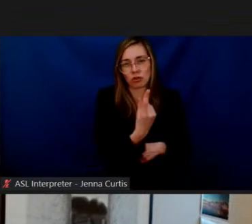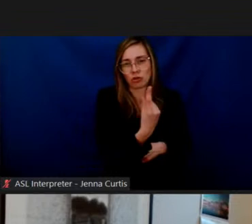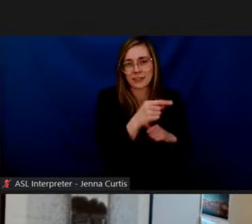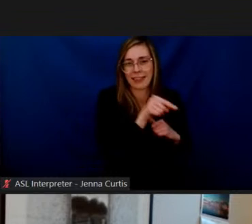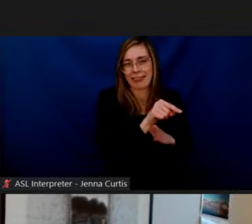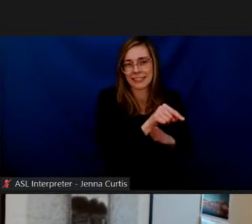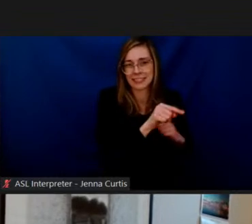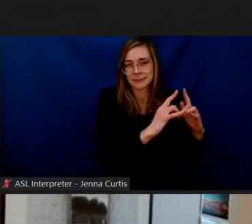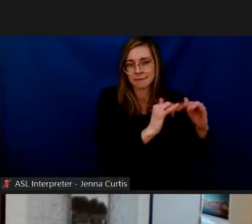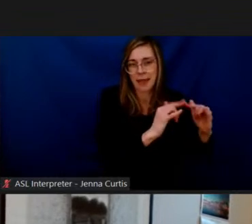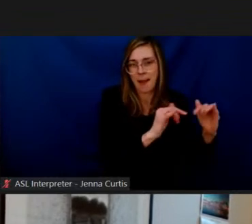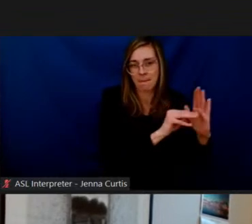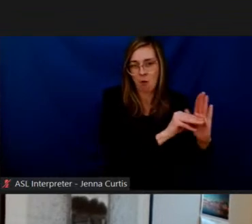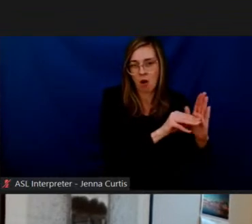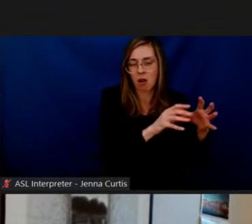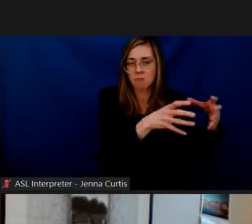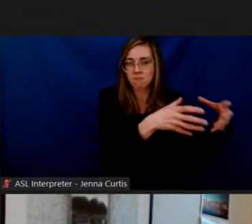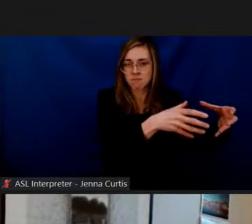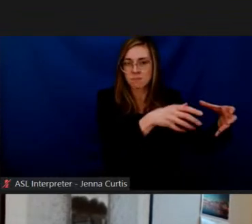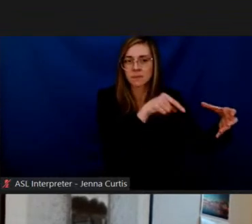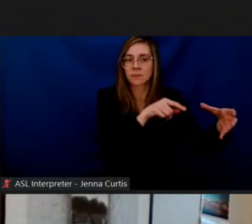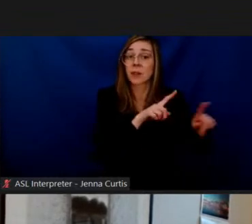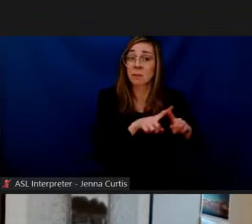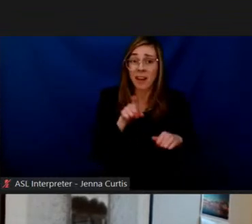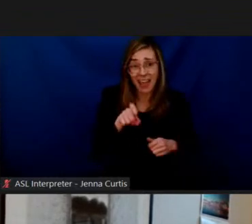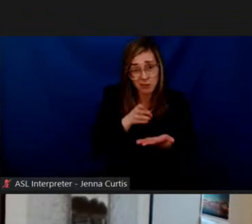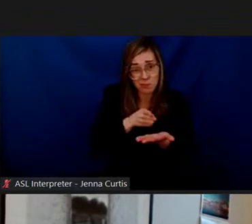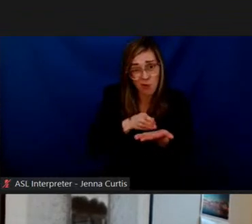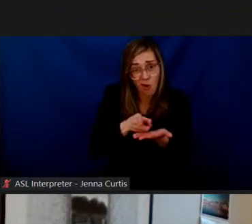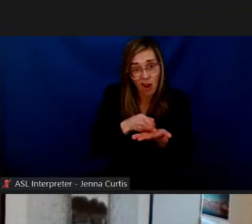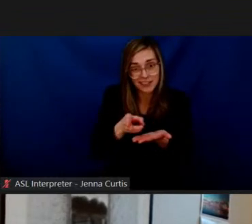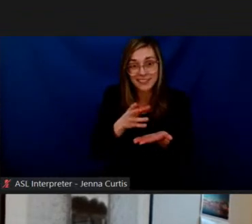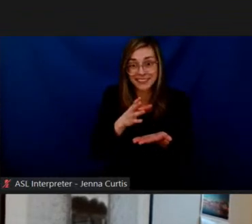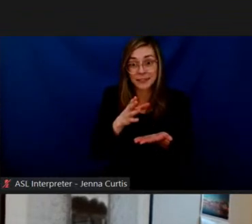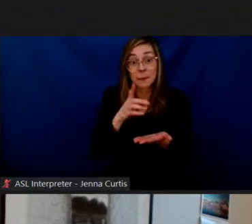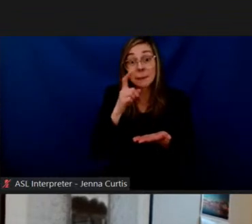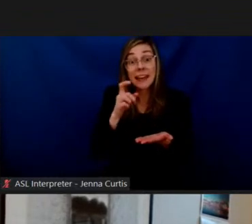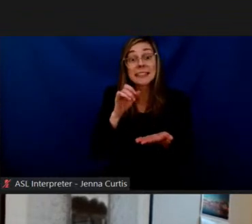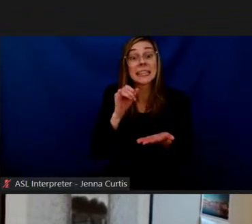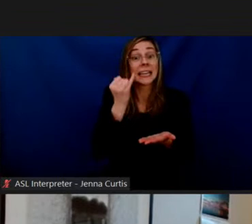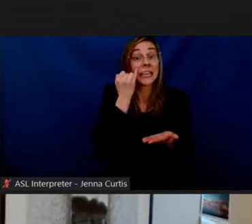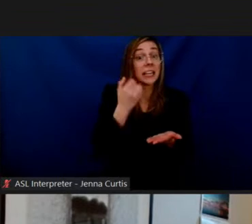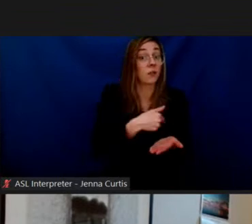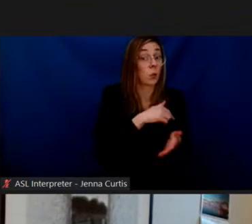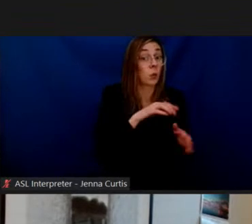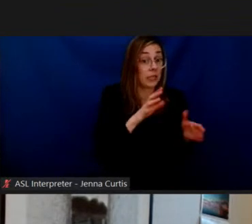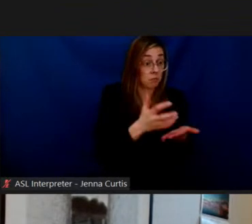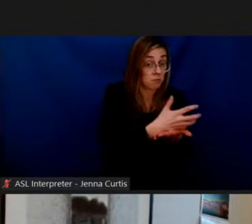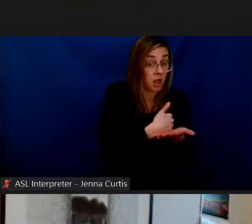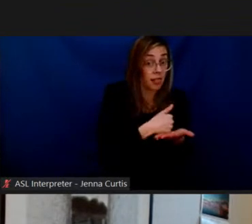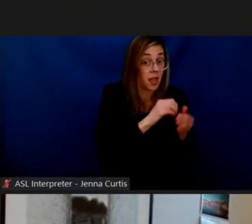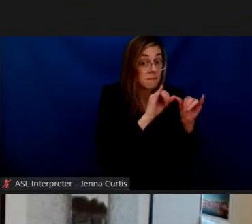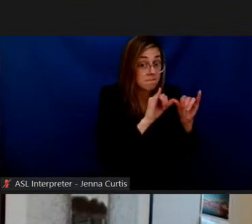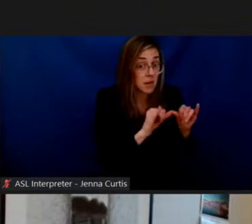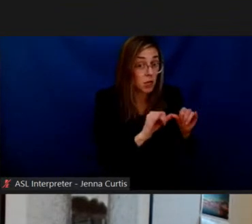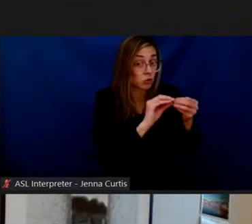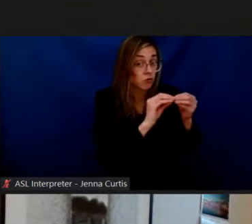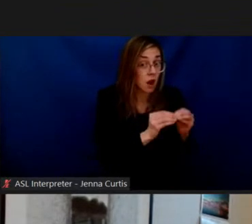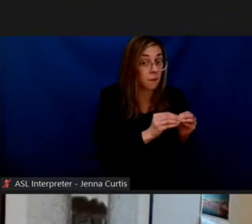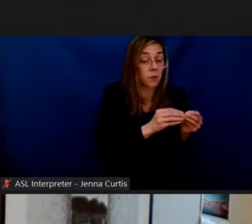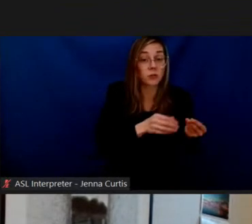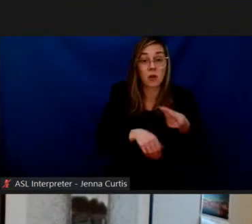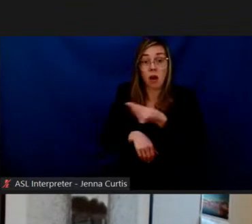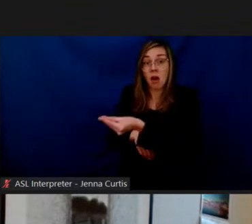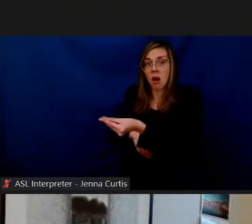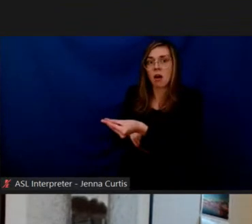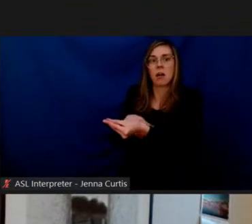that data and we have to be honest and transparent about it, because it'll also help our upstream partners know what they need to do in order to plug into this model